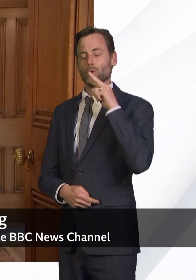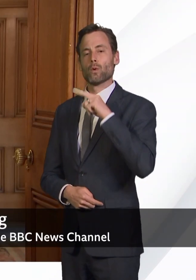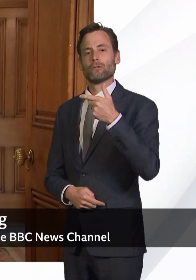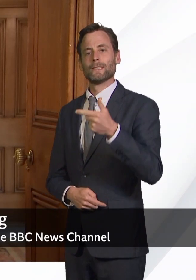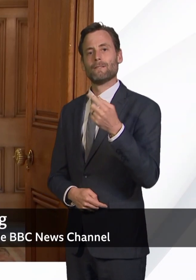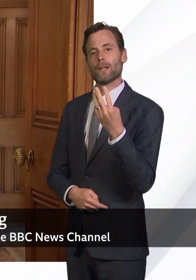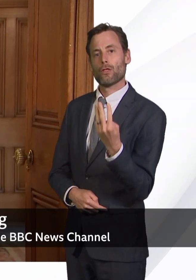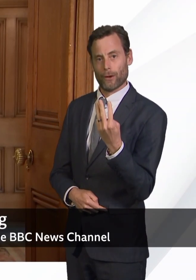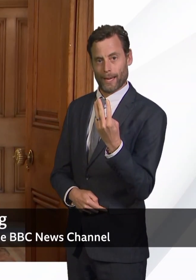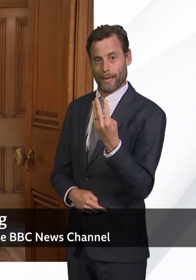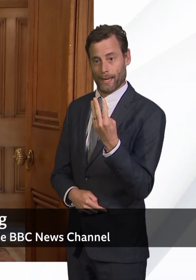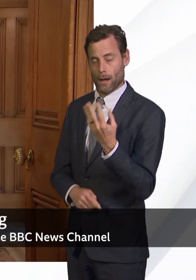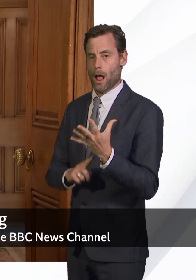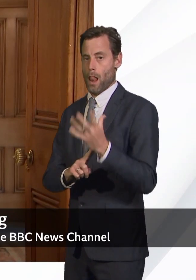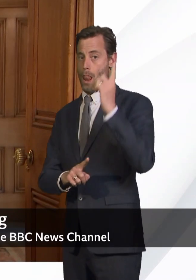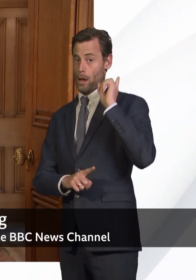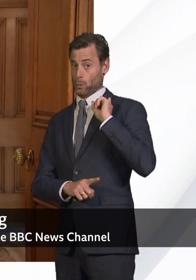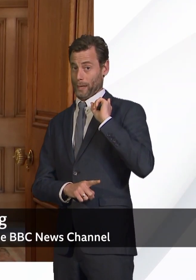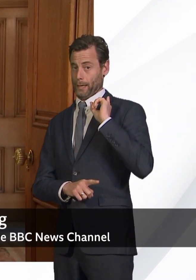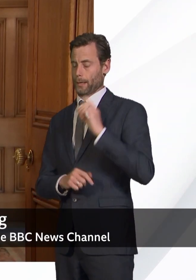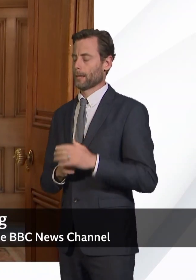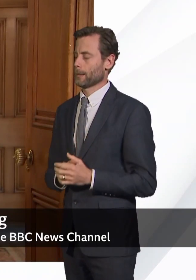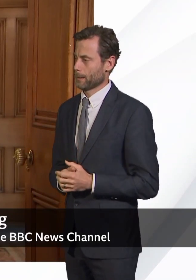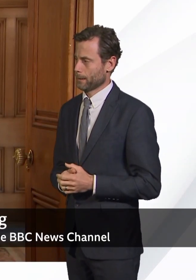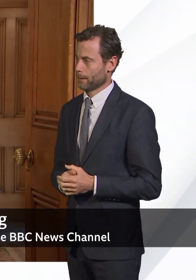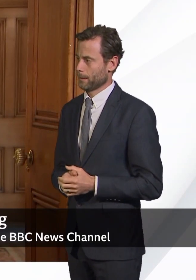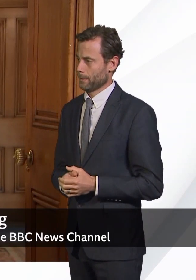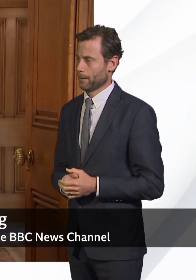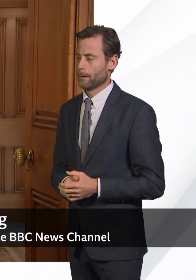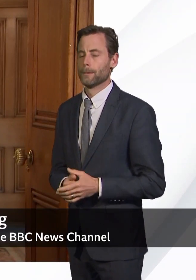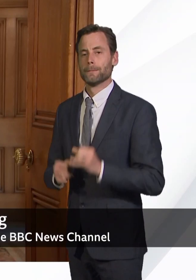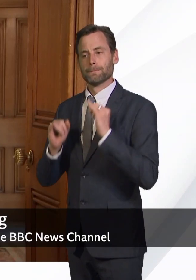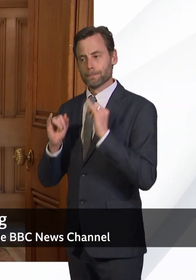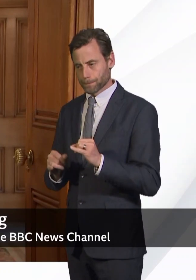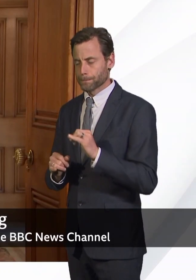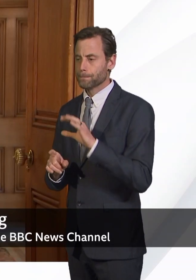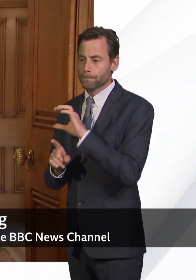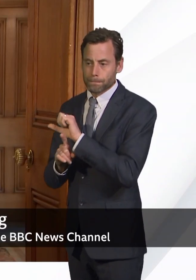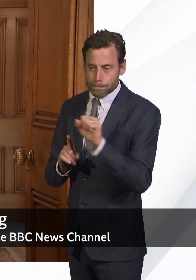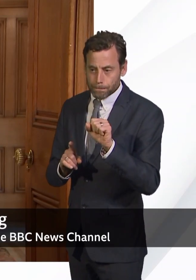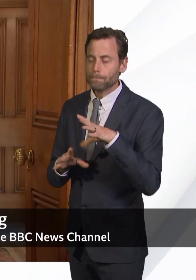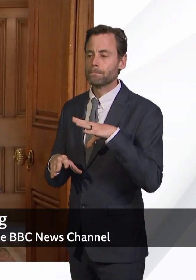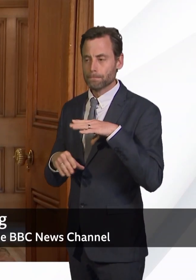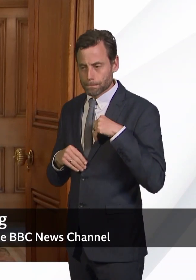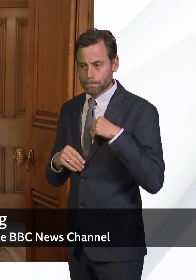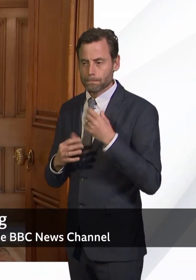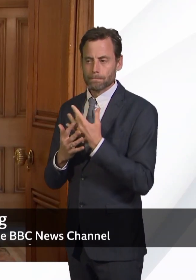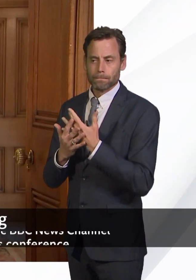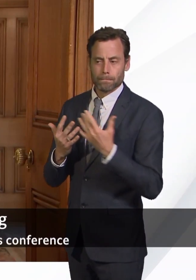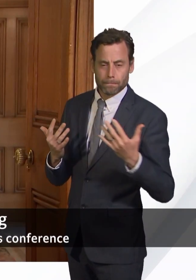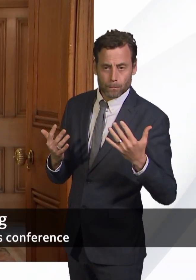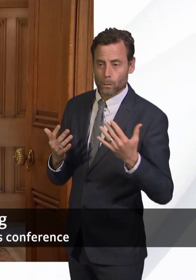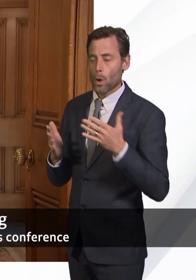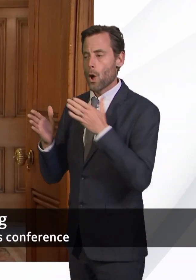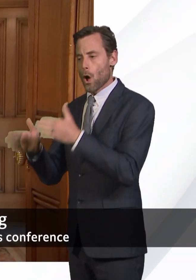13,273 cases last week. And sadly, of those tested positive for coronavirus across